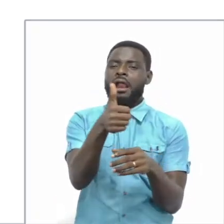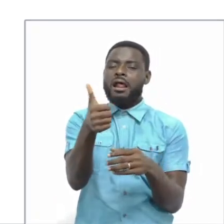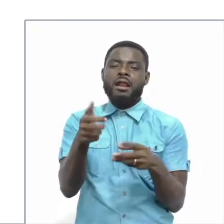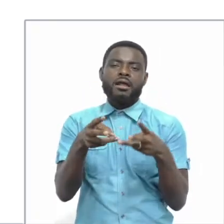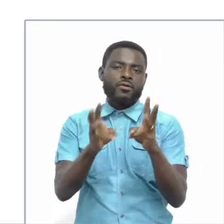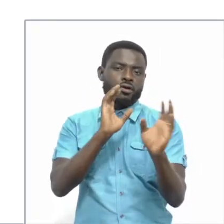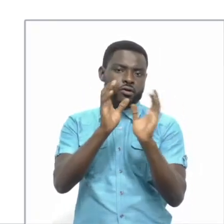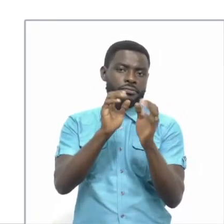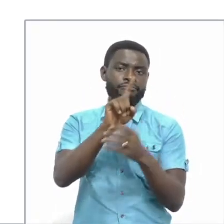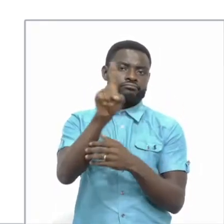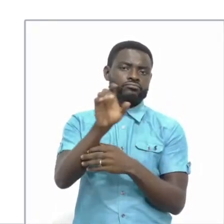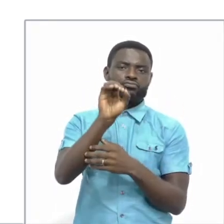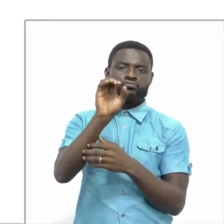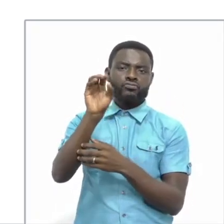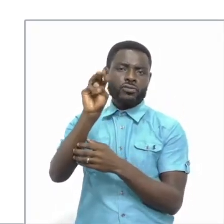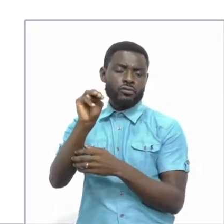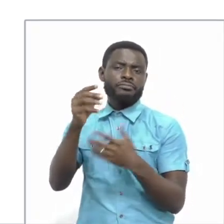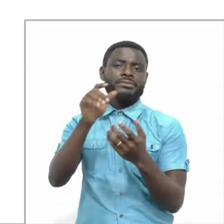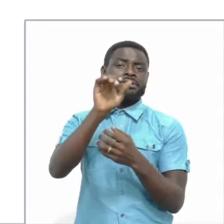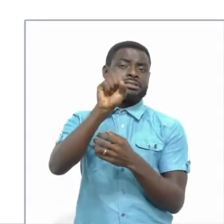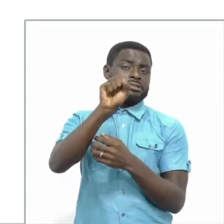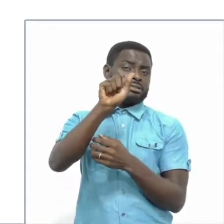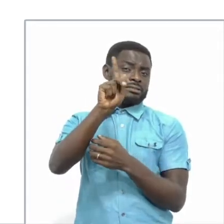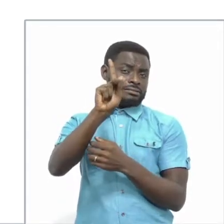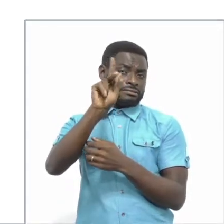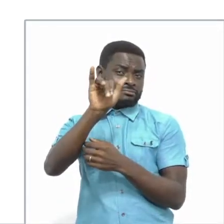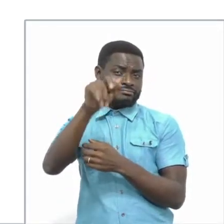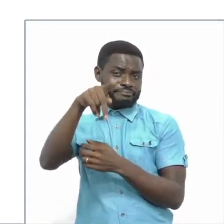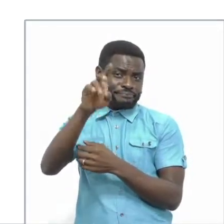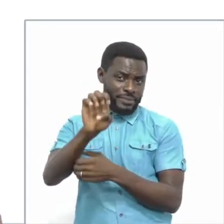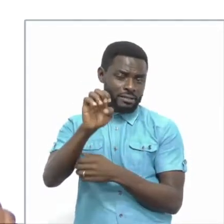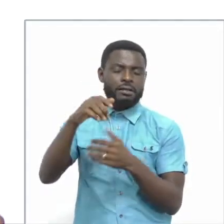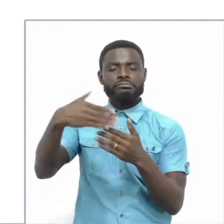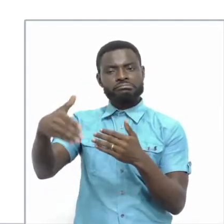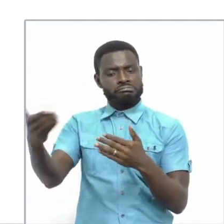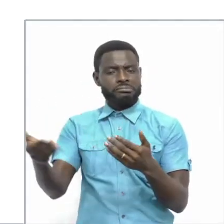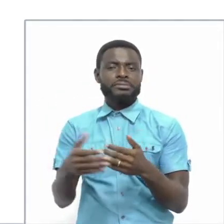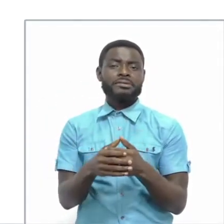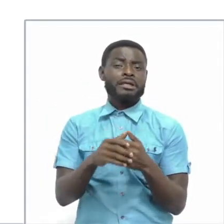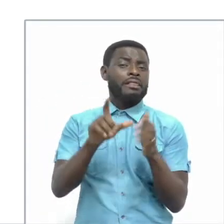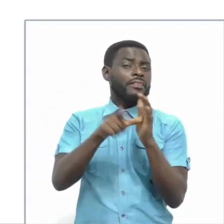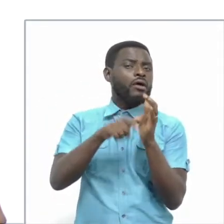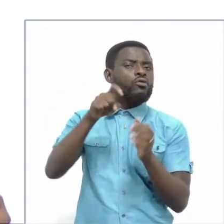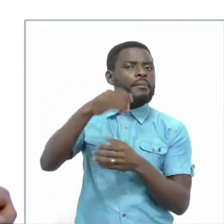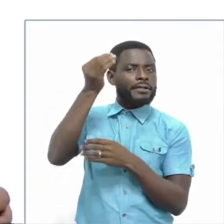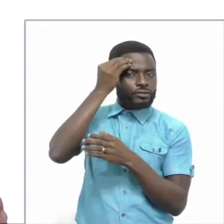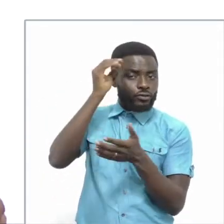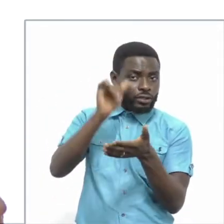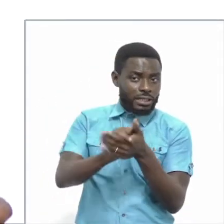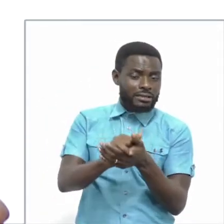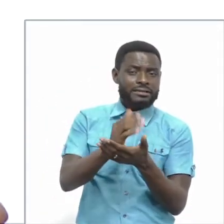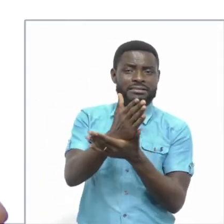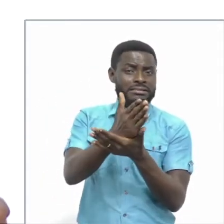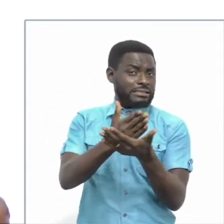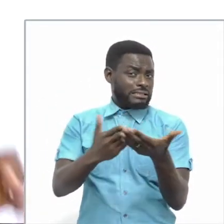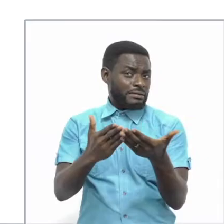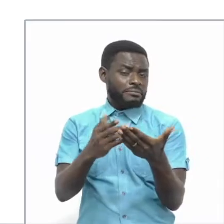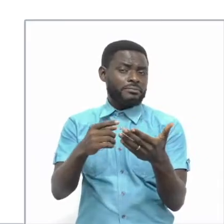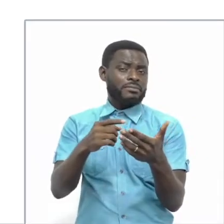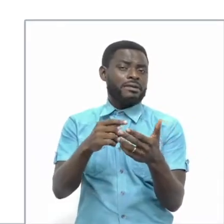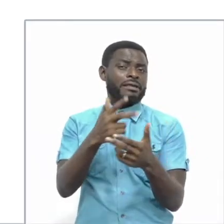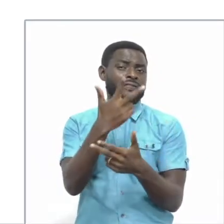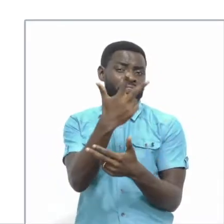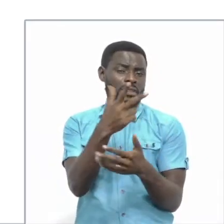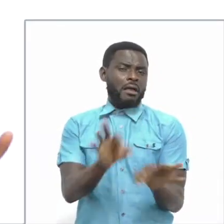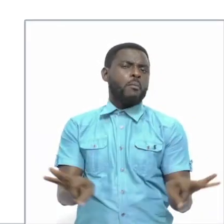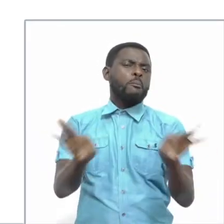other communication to Zoom, Skype, etc. And then we need to know that certain three key